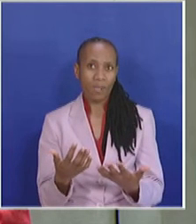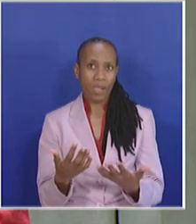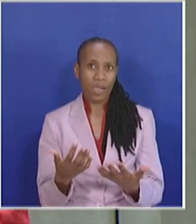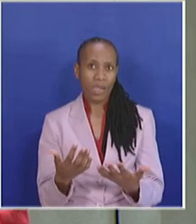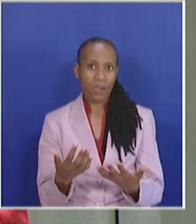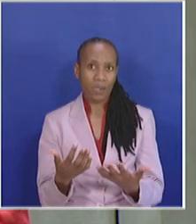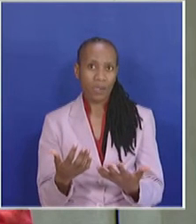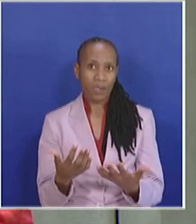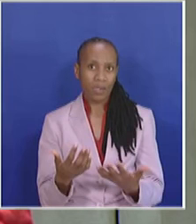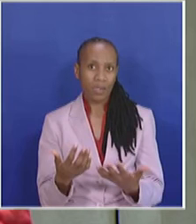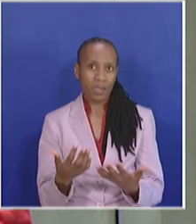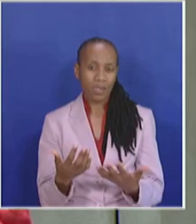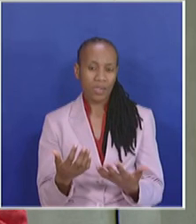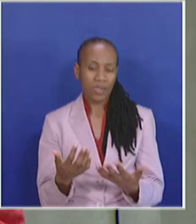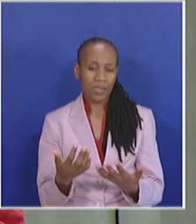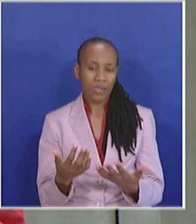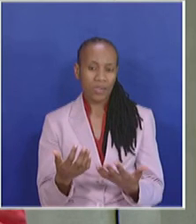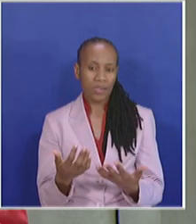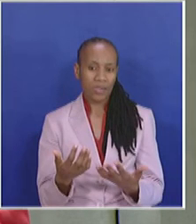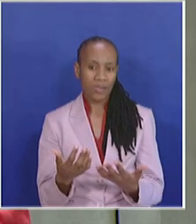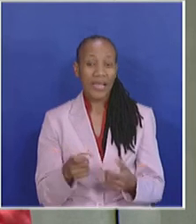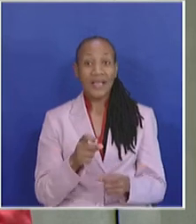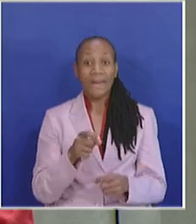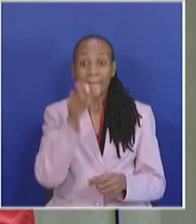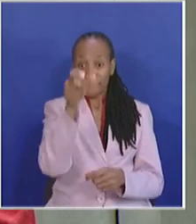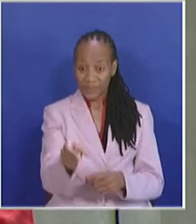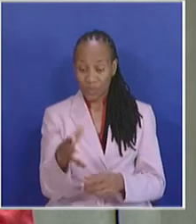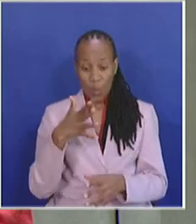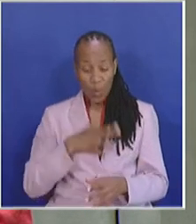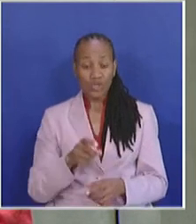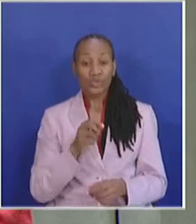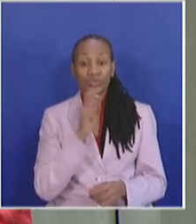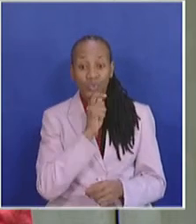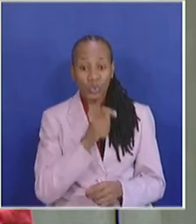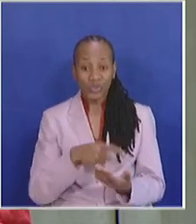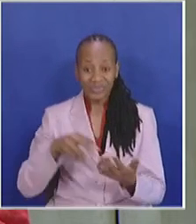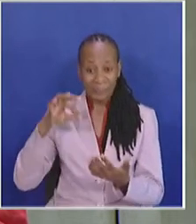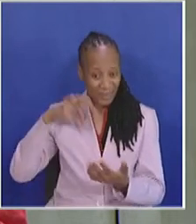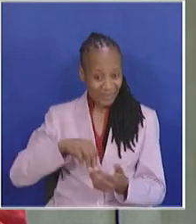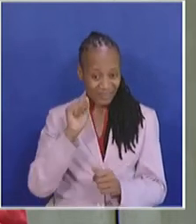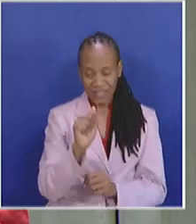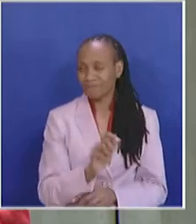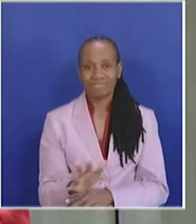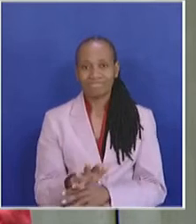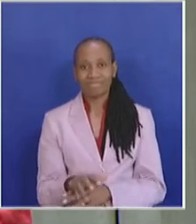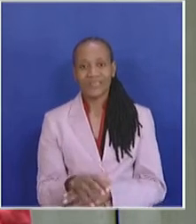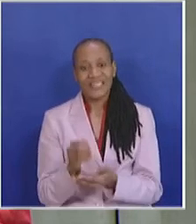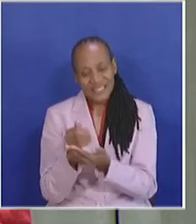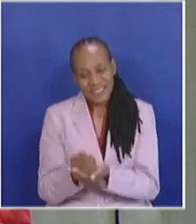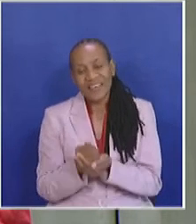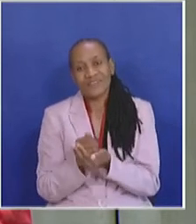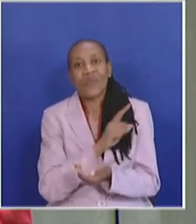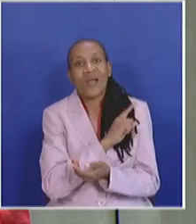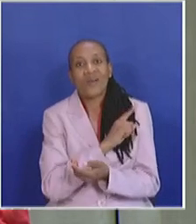did not want to use it because it was so beautiful that it was reserved for very important